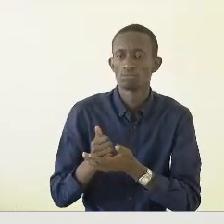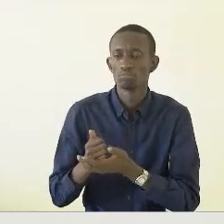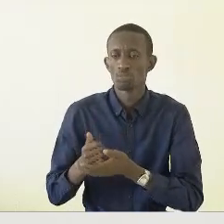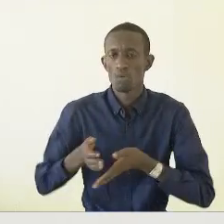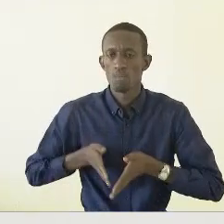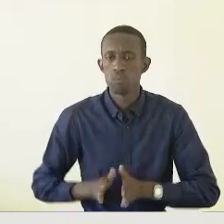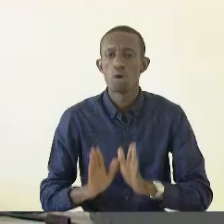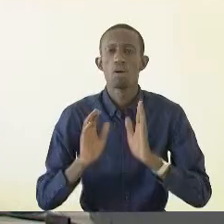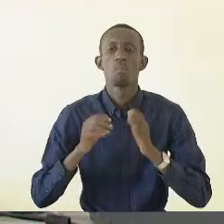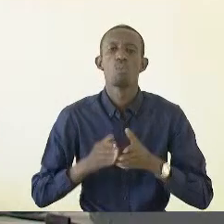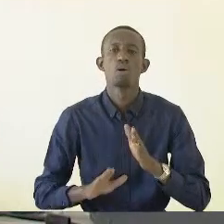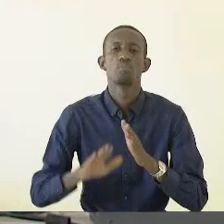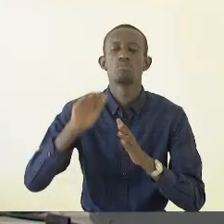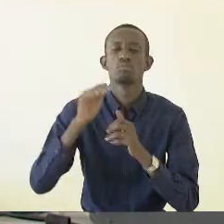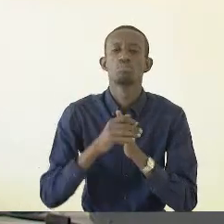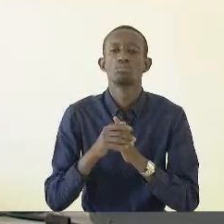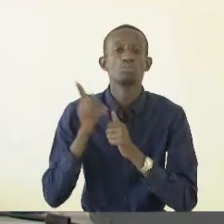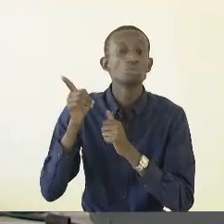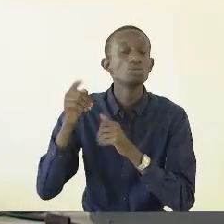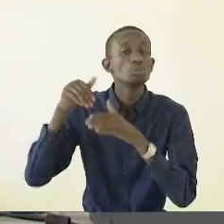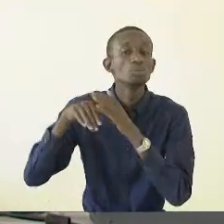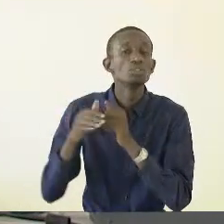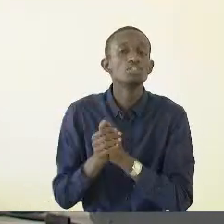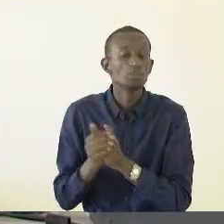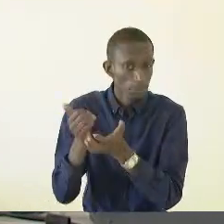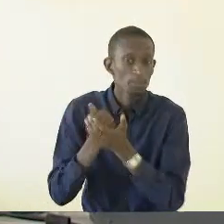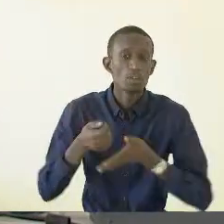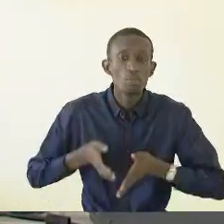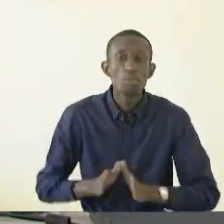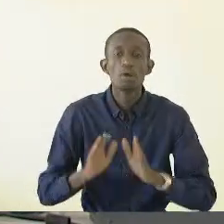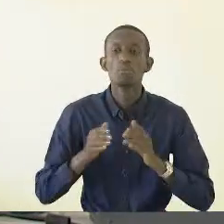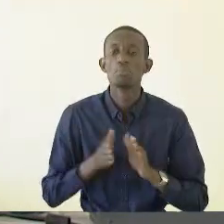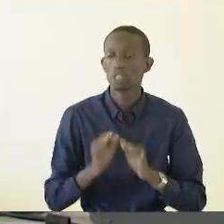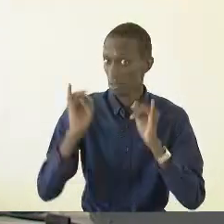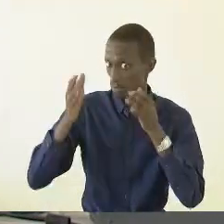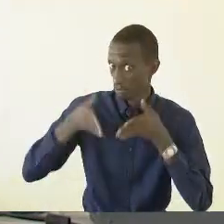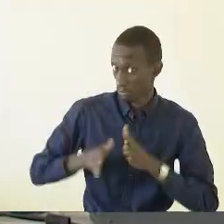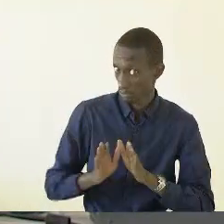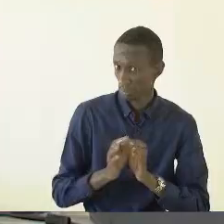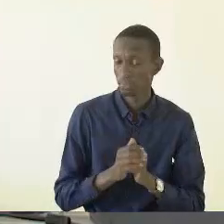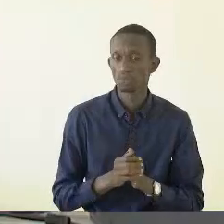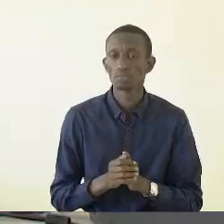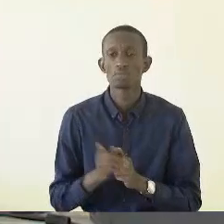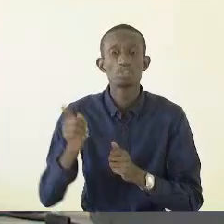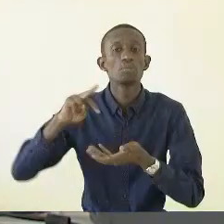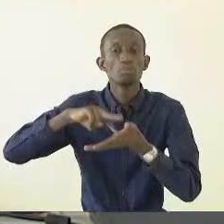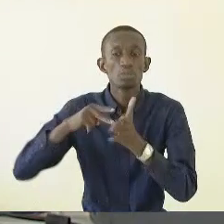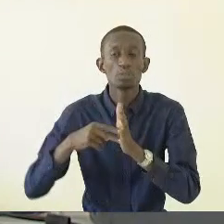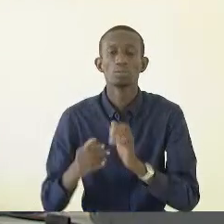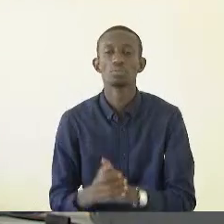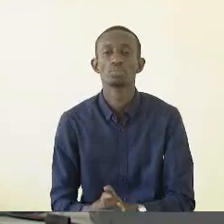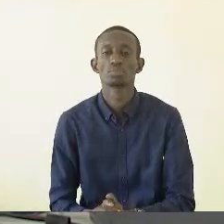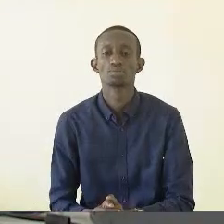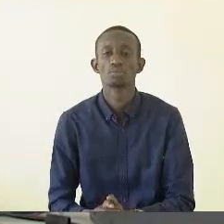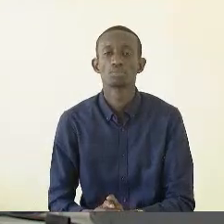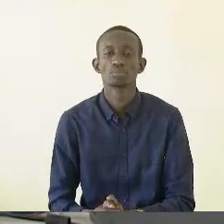that process, fertilization will take place. When it takes place, that means